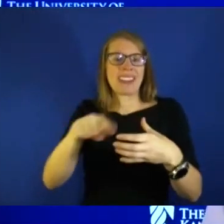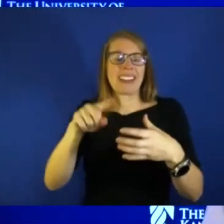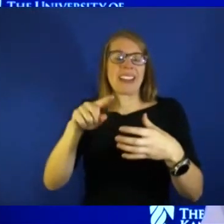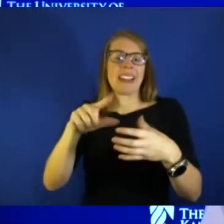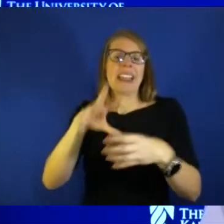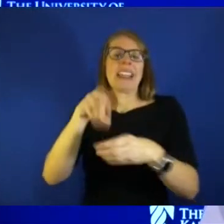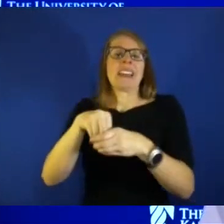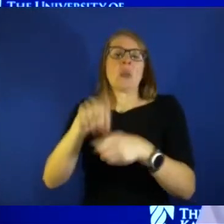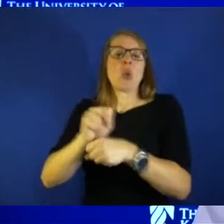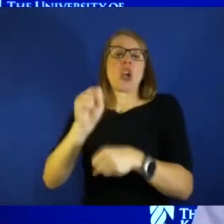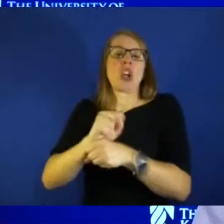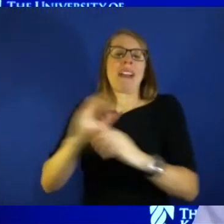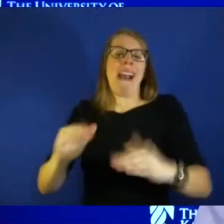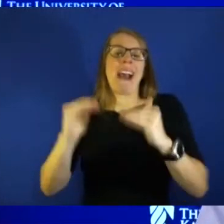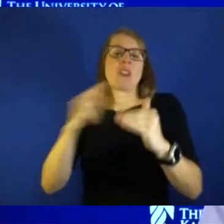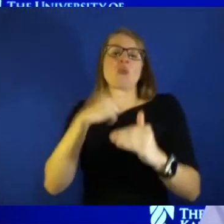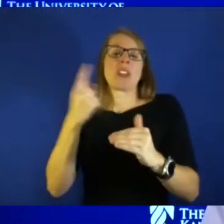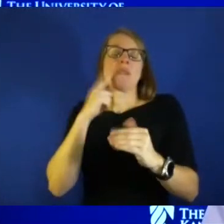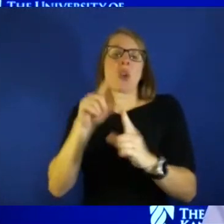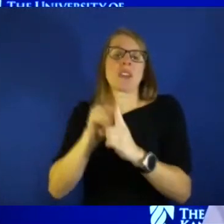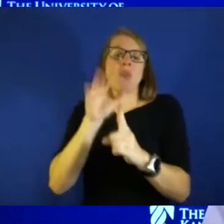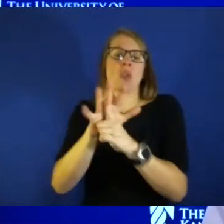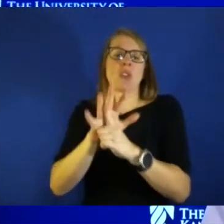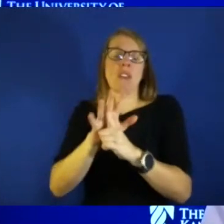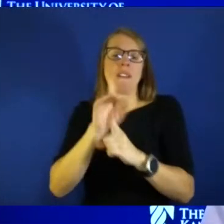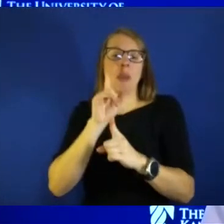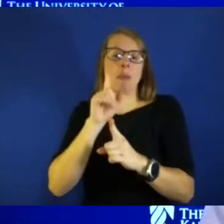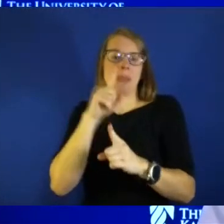of exposure because of what they do and